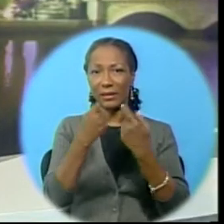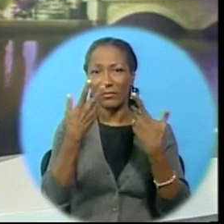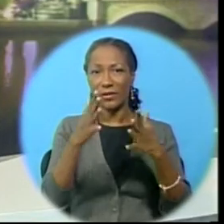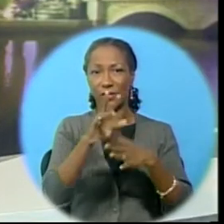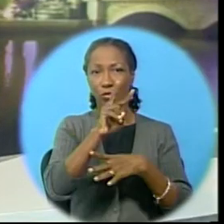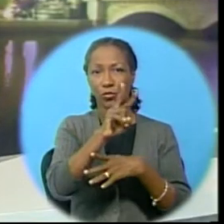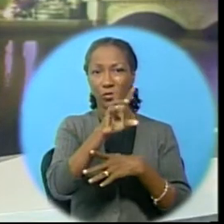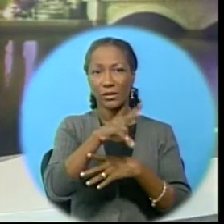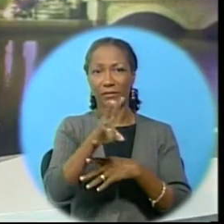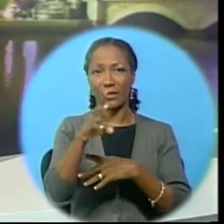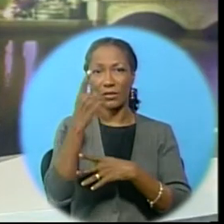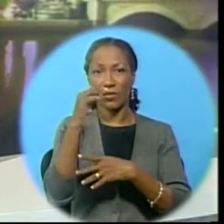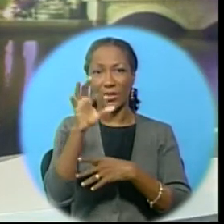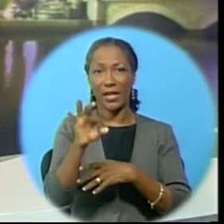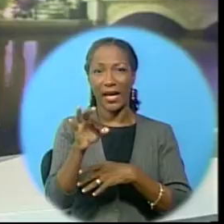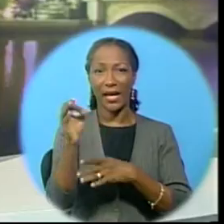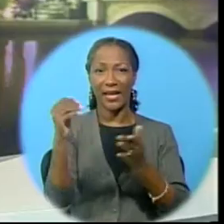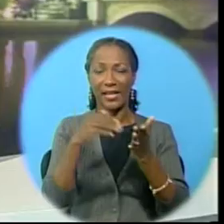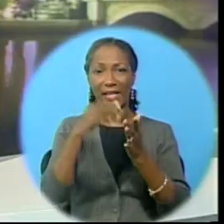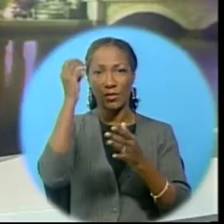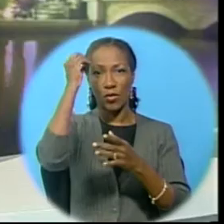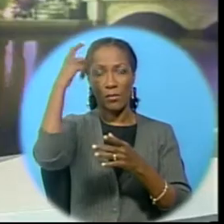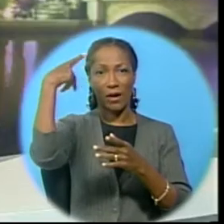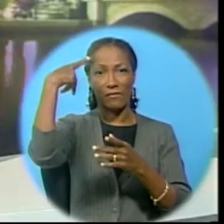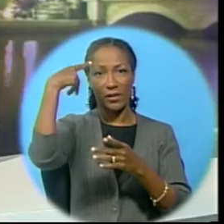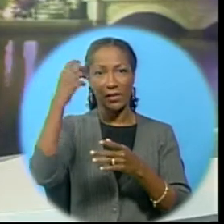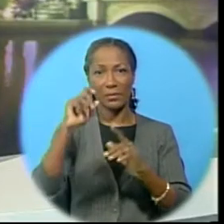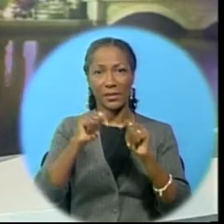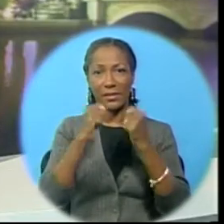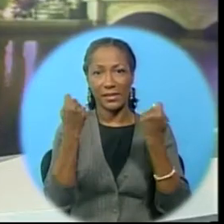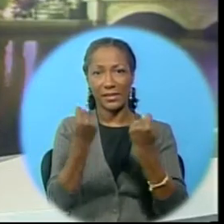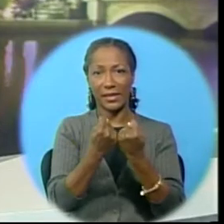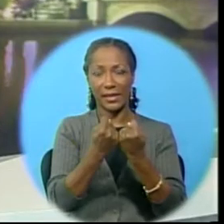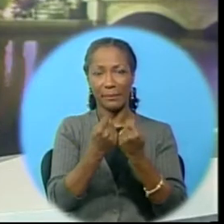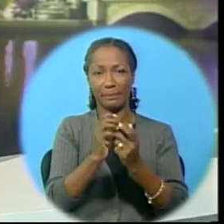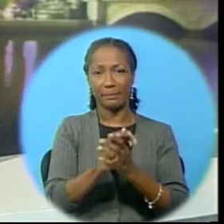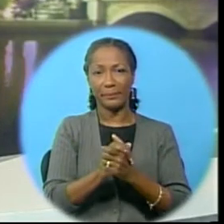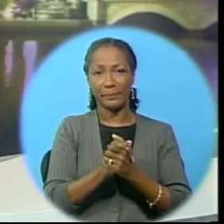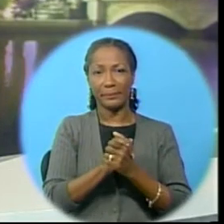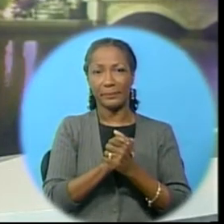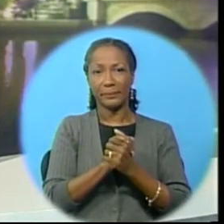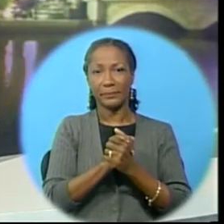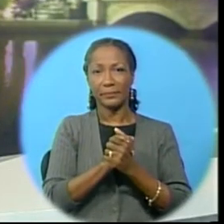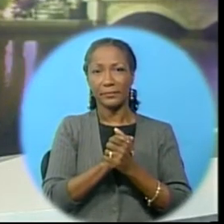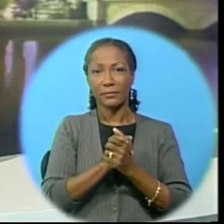Omar Phillips 11. CBC's Anne-Marie Burke was there for the pre-lunch session.